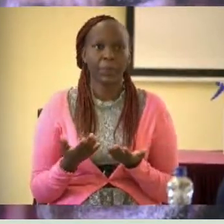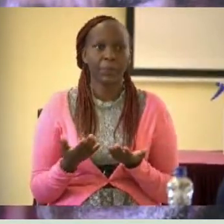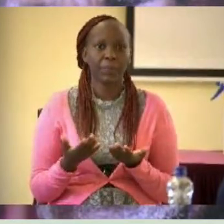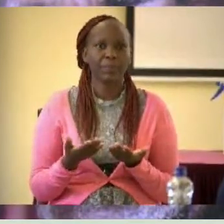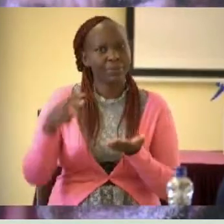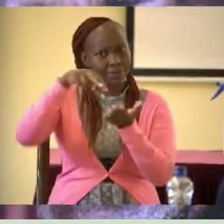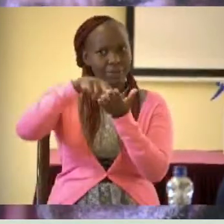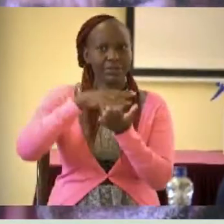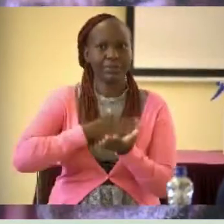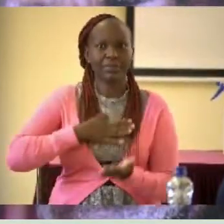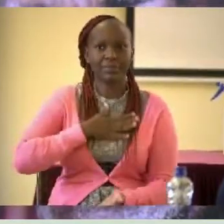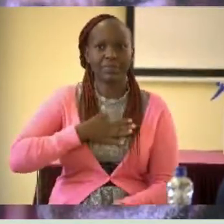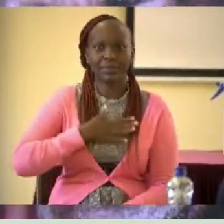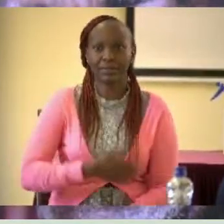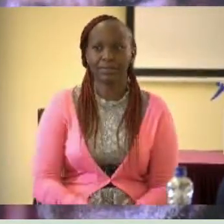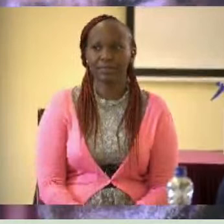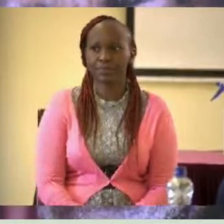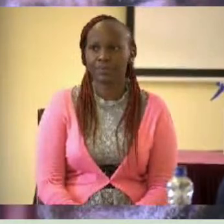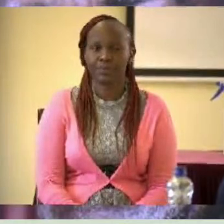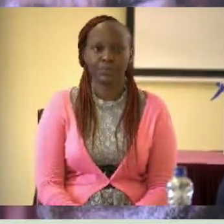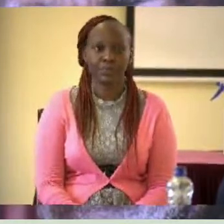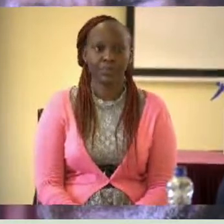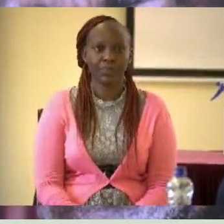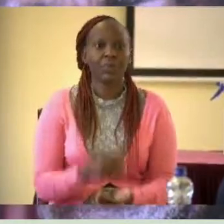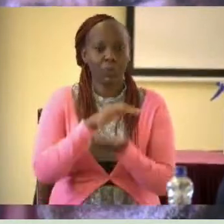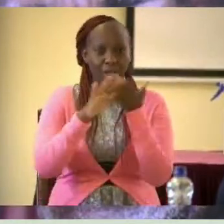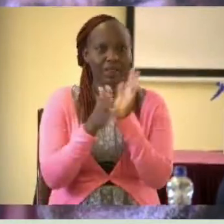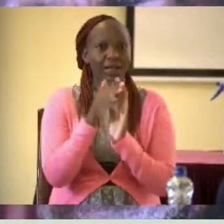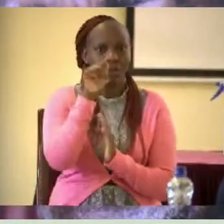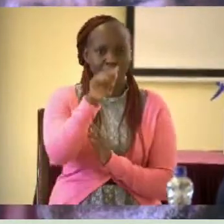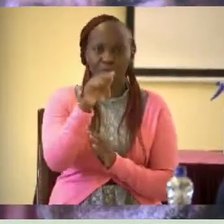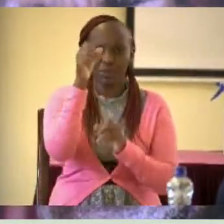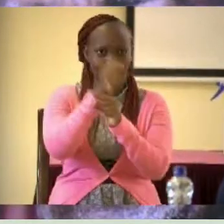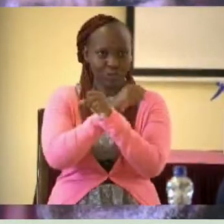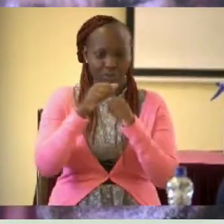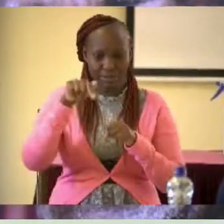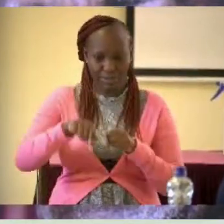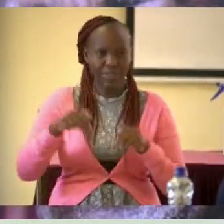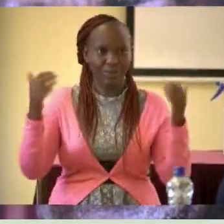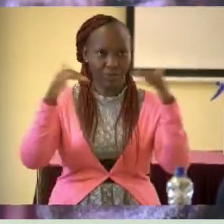Can you stand? Because without you would not be here.